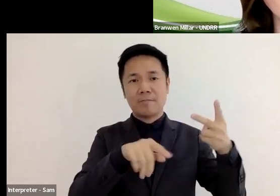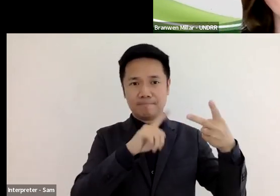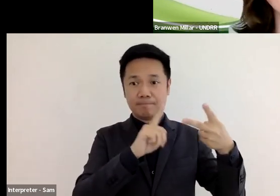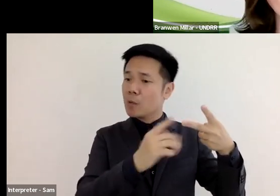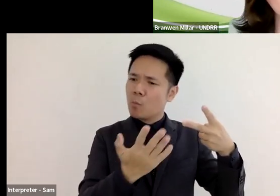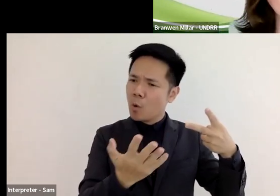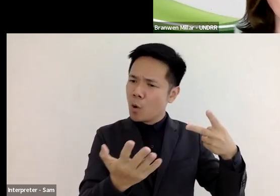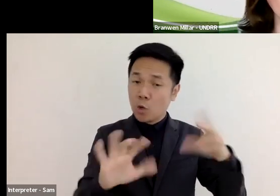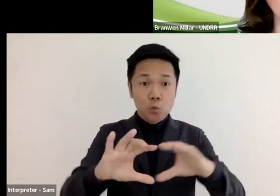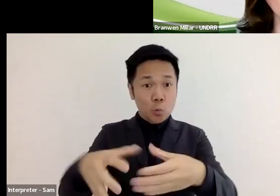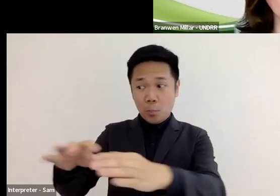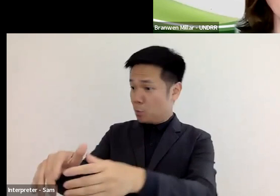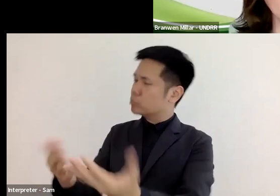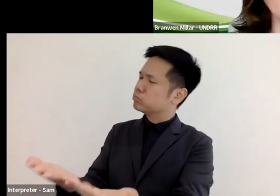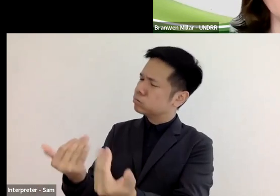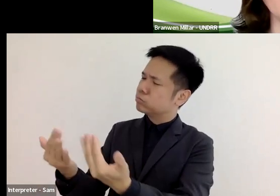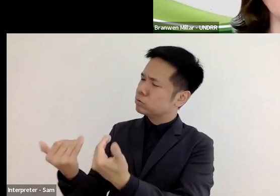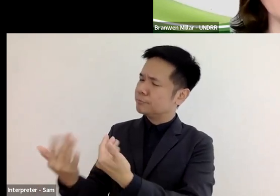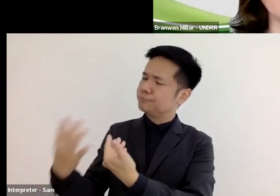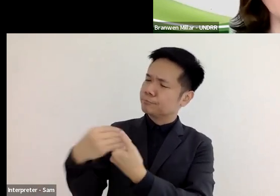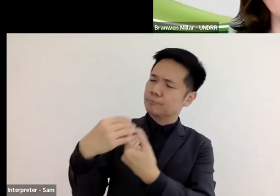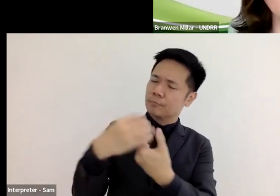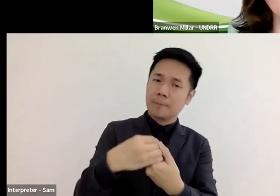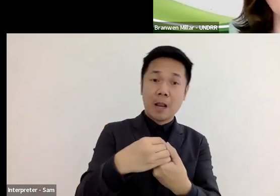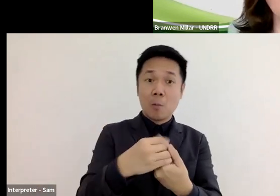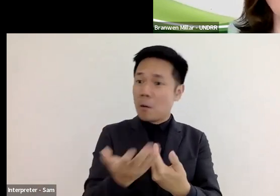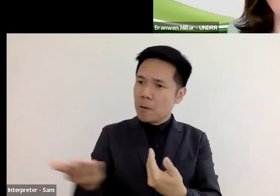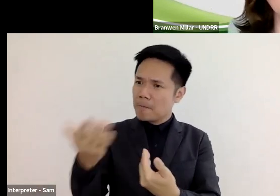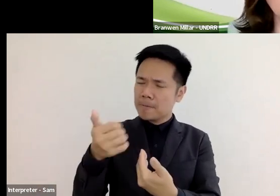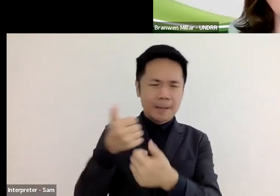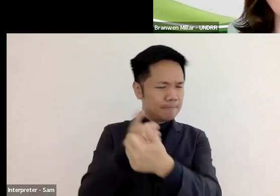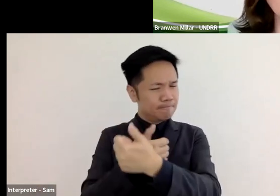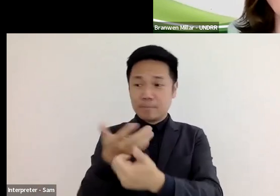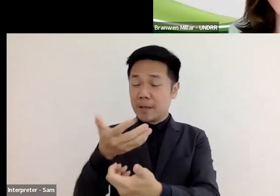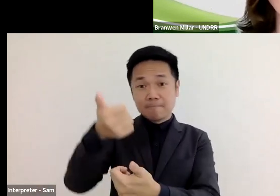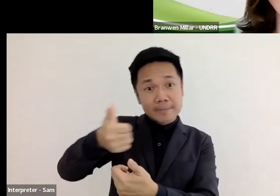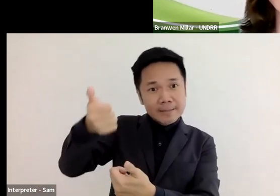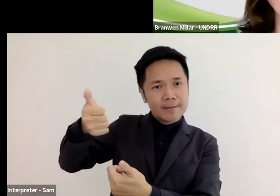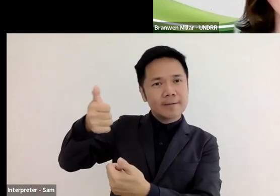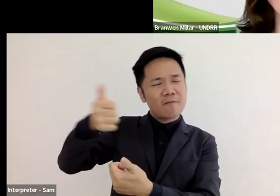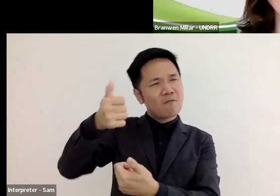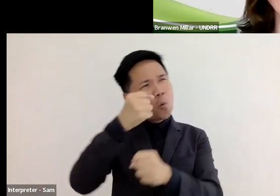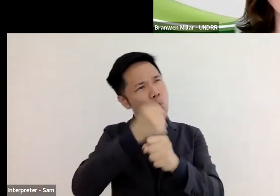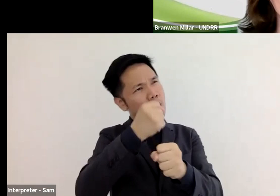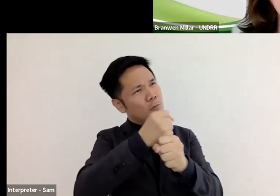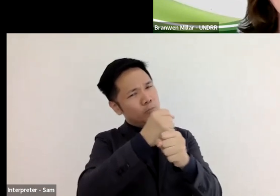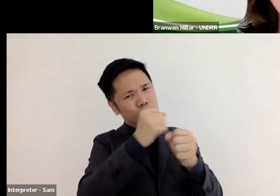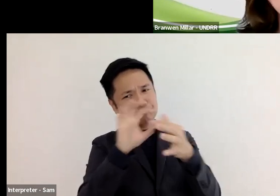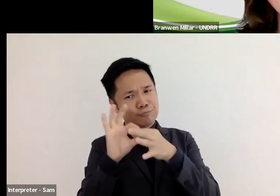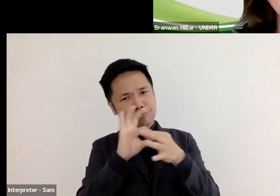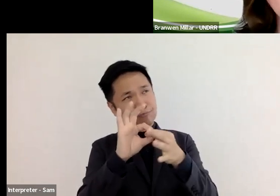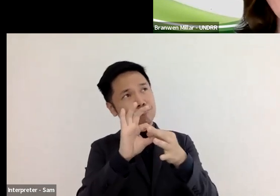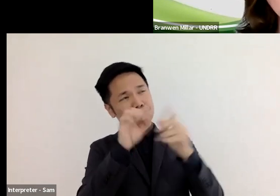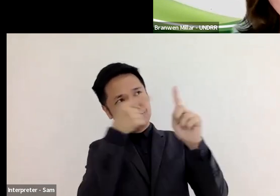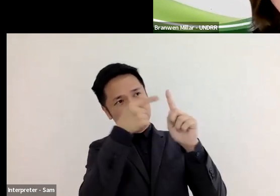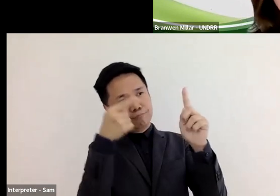on the forefront as leaders with resources and capacity. Thank you very much. Thank